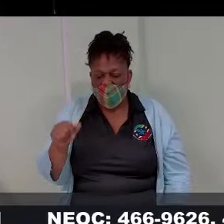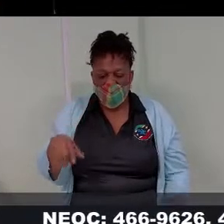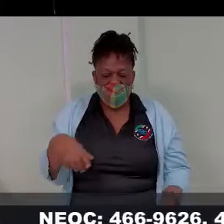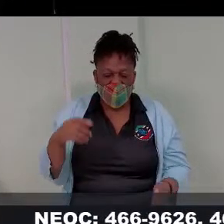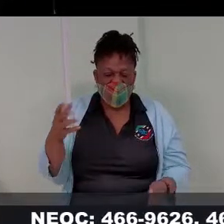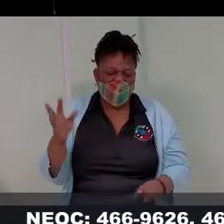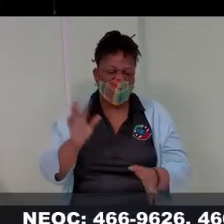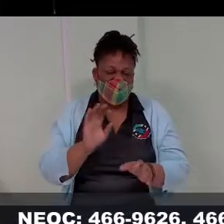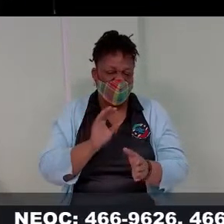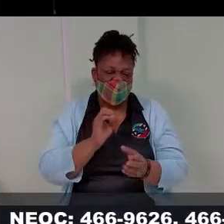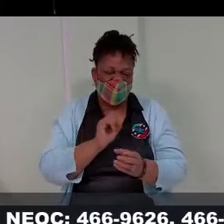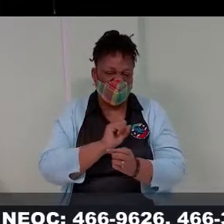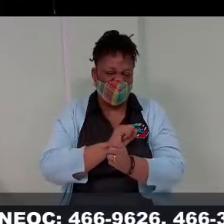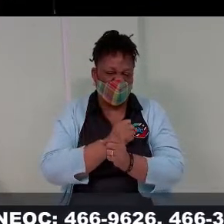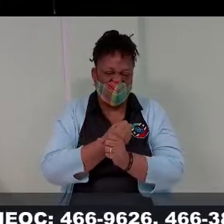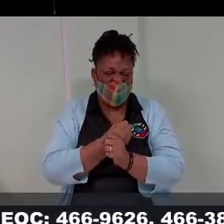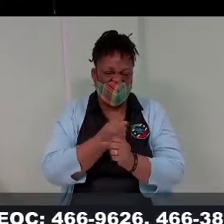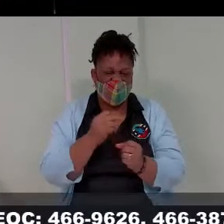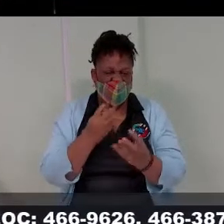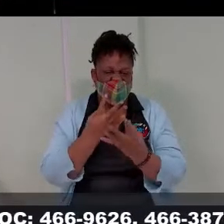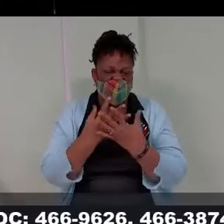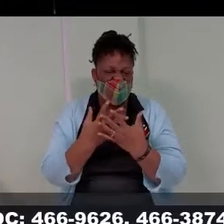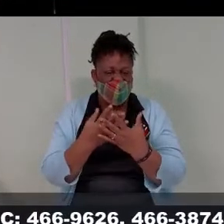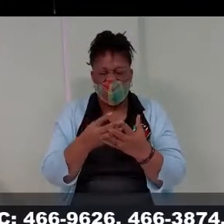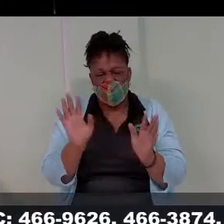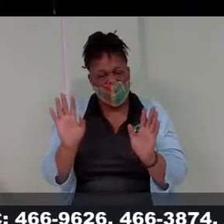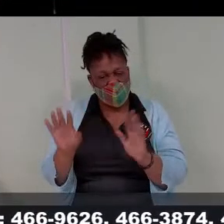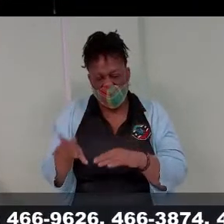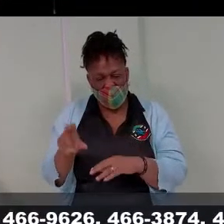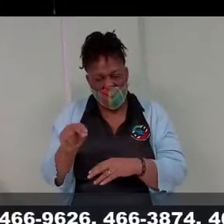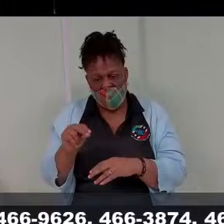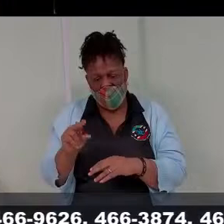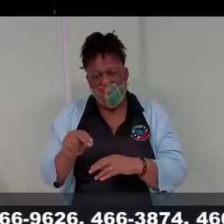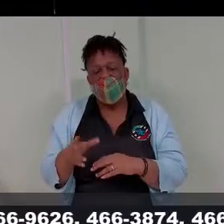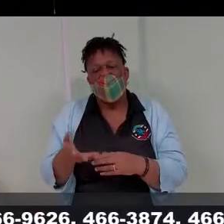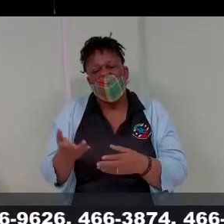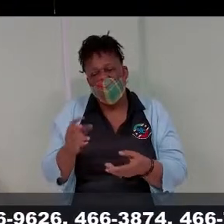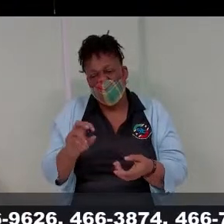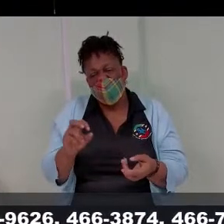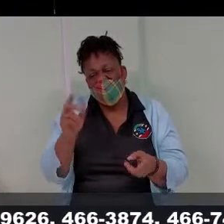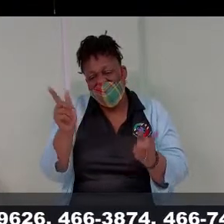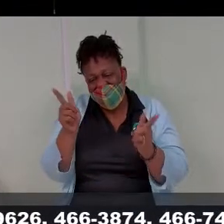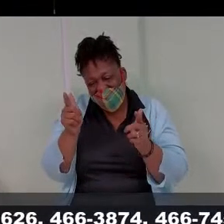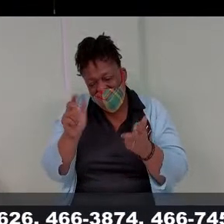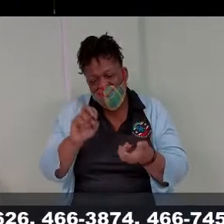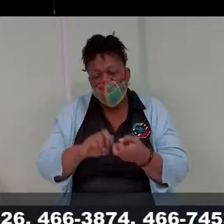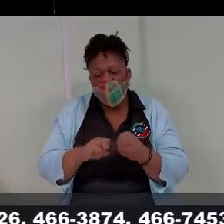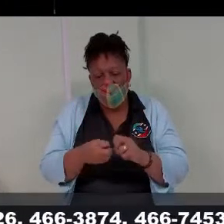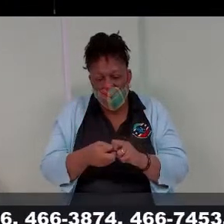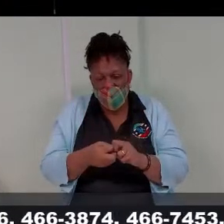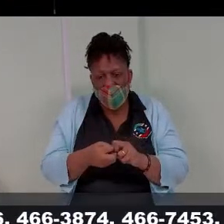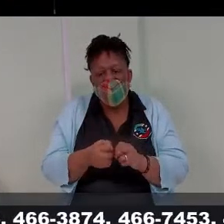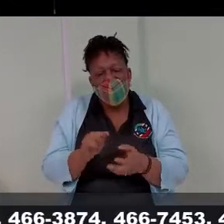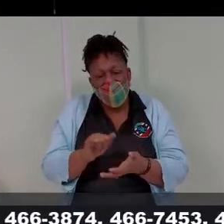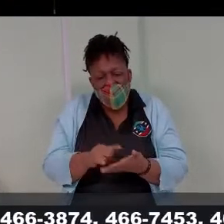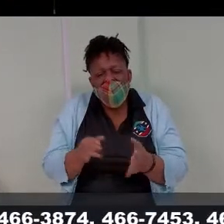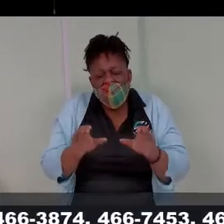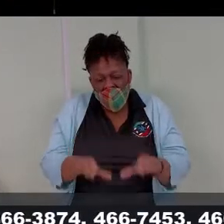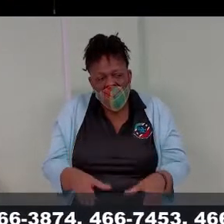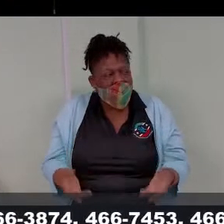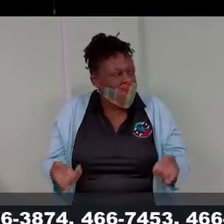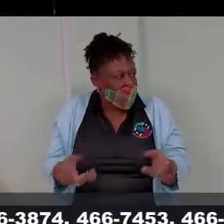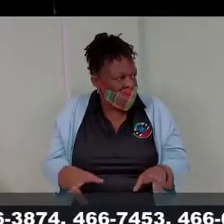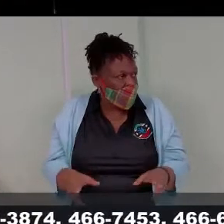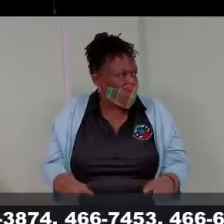that will be brought against these persons. As I said, it was a breach. Sometimes breaches can come because